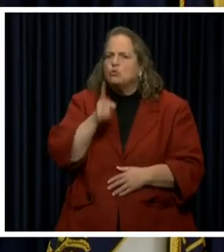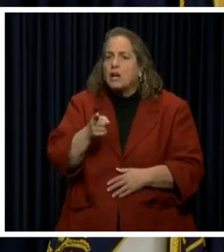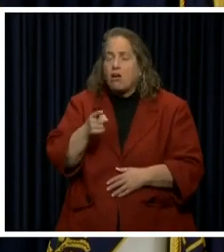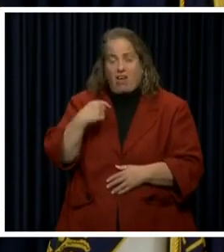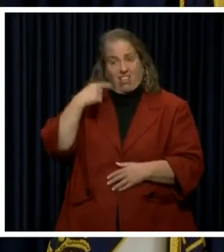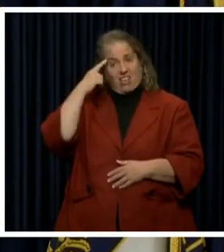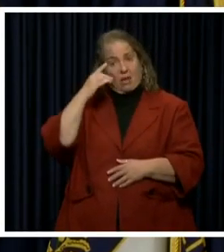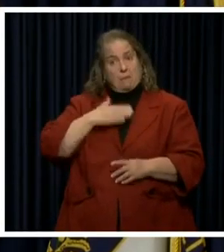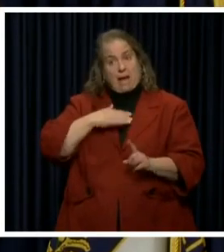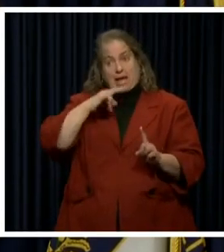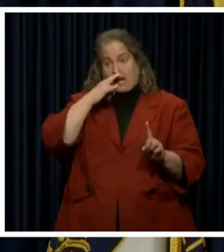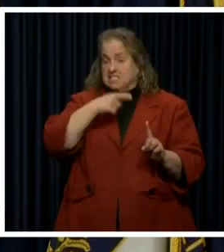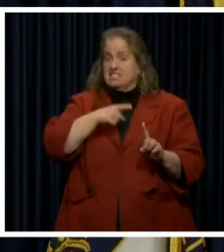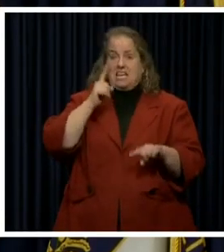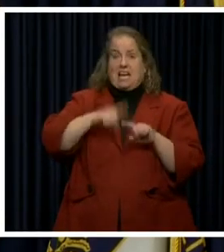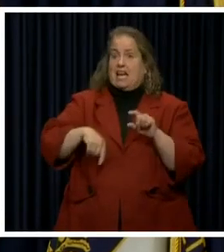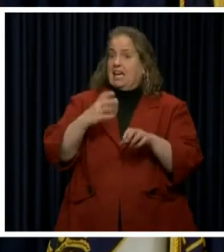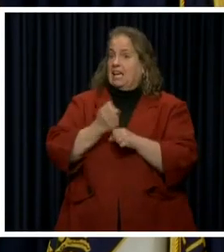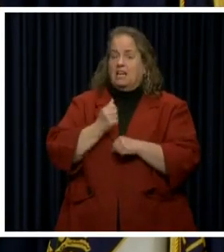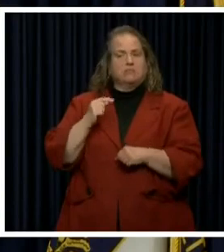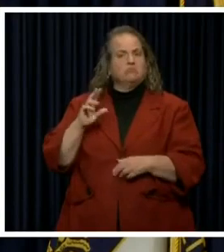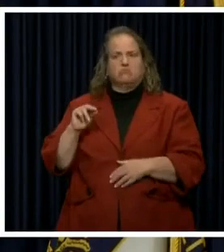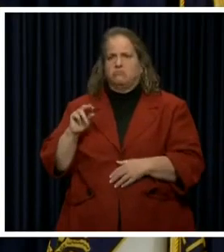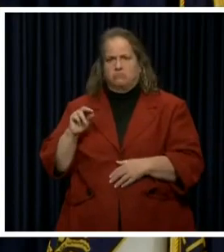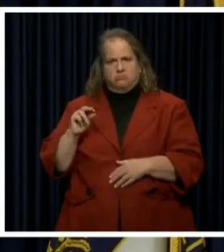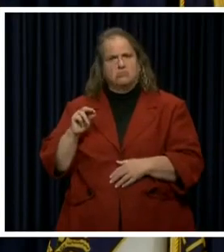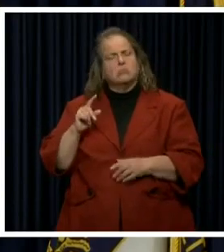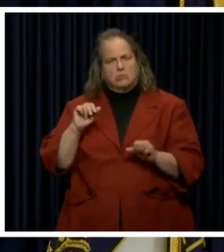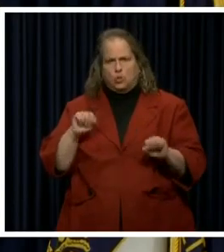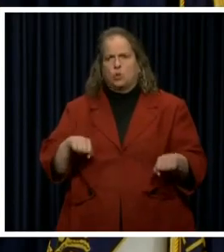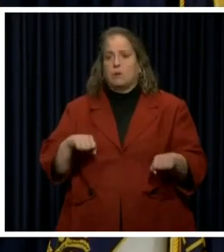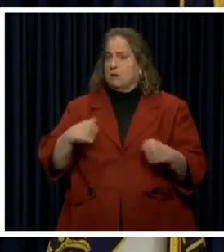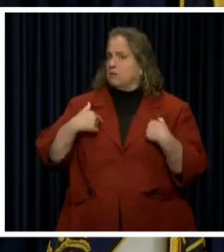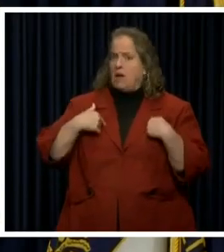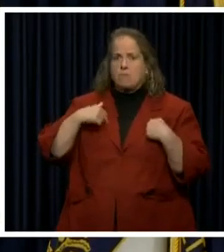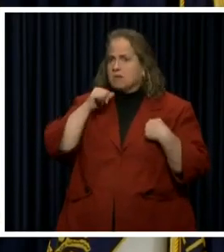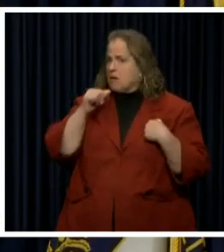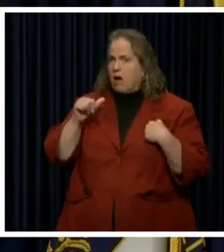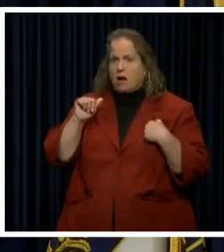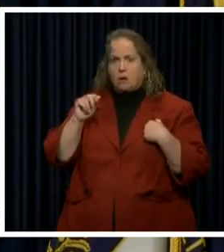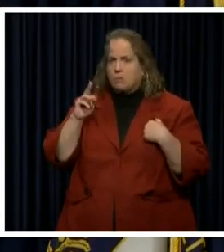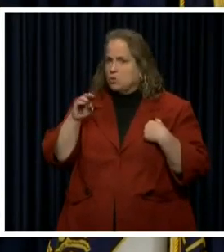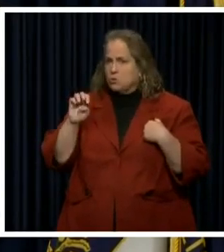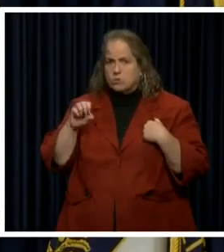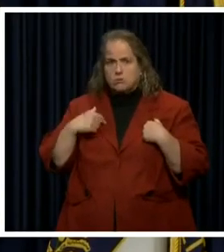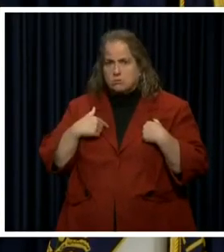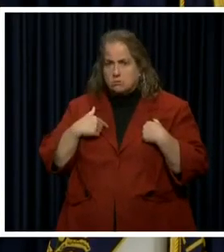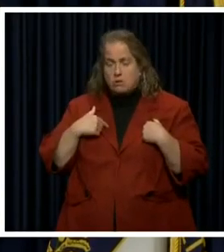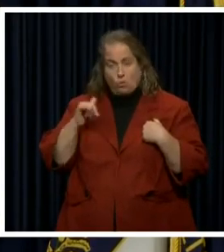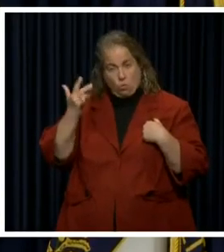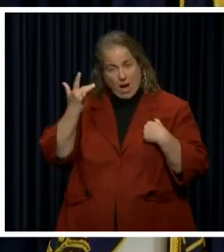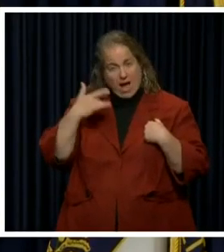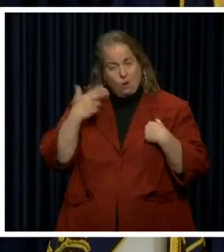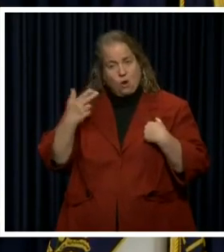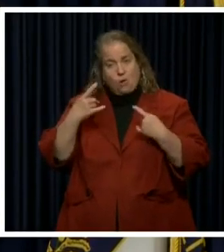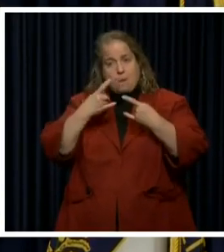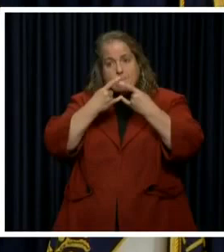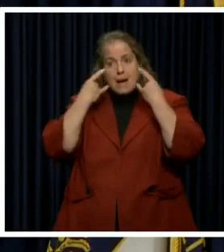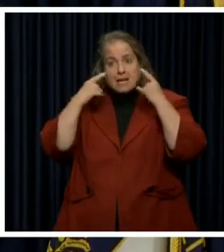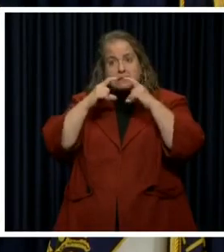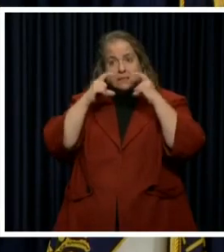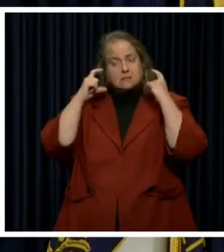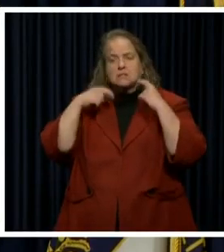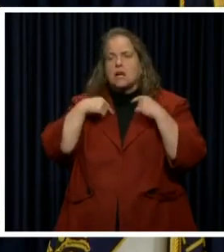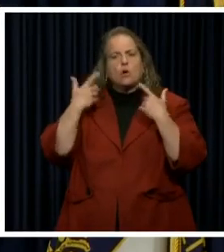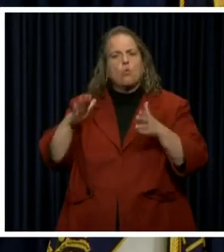somehow immune, to never think that I am either. One of the reasons that I wear a mask is to not bring it